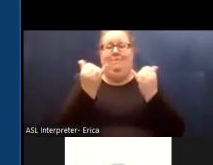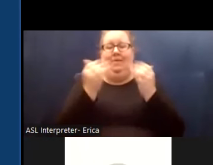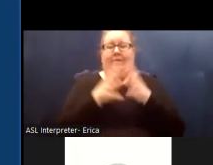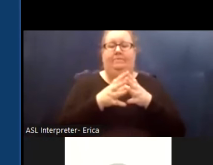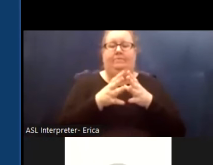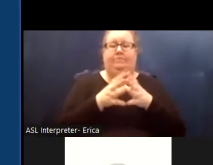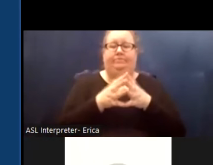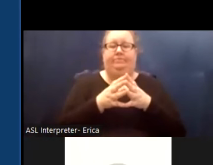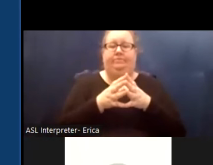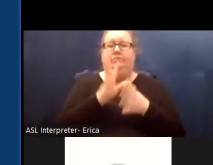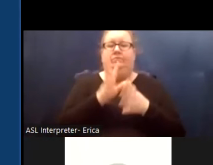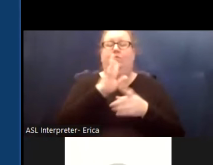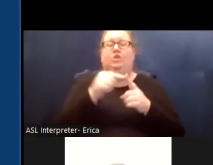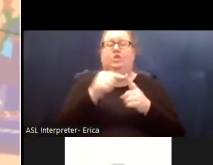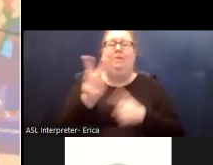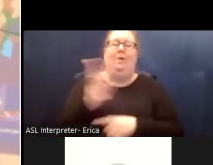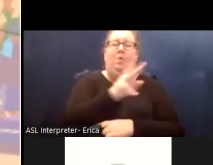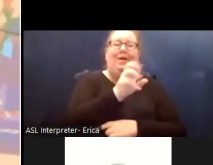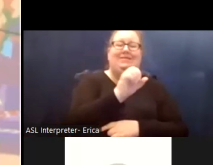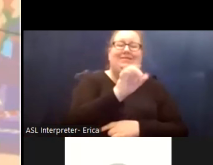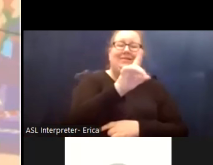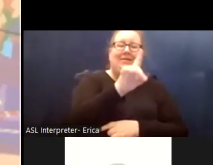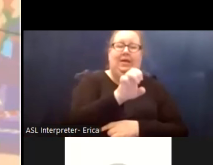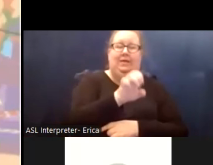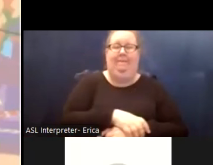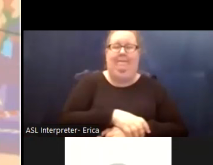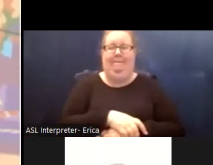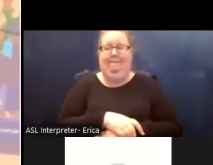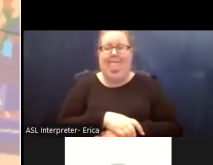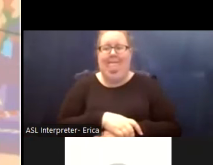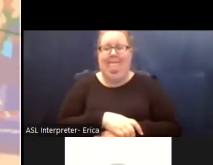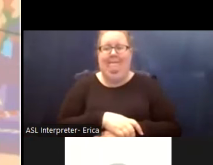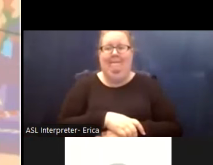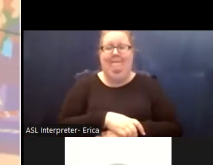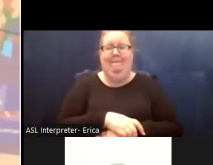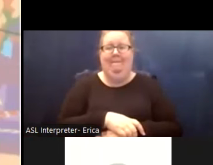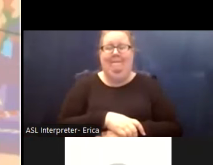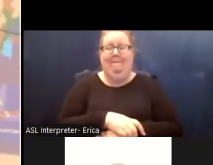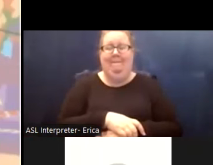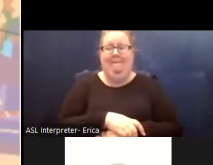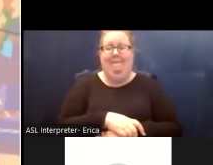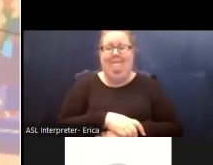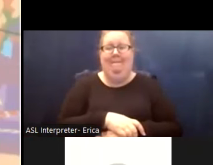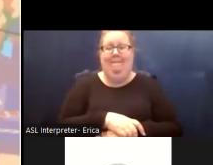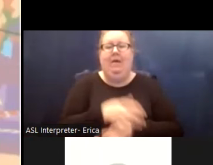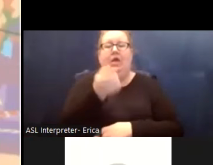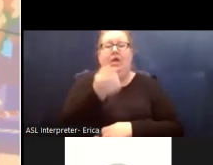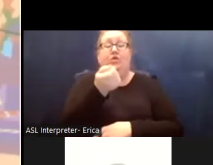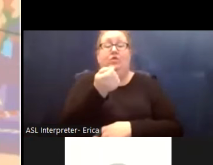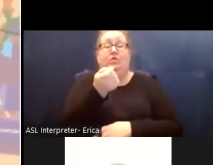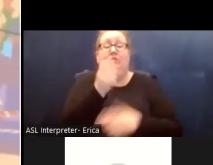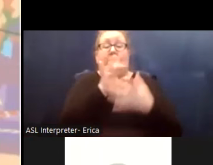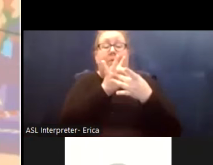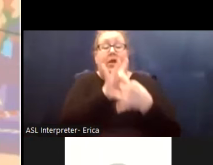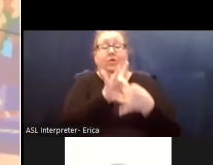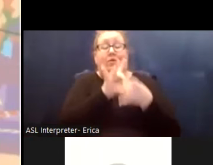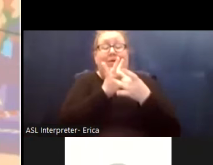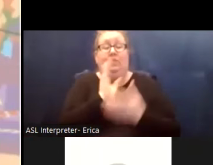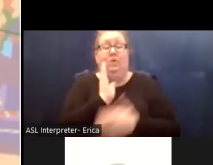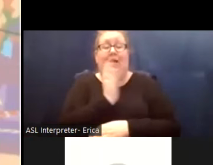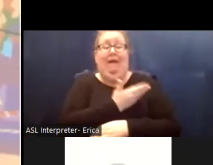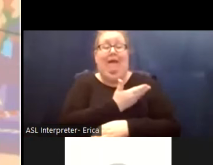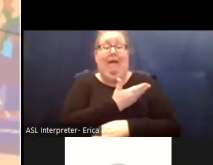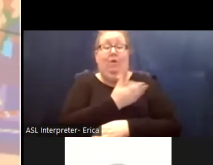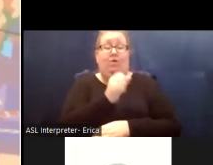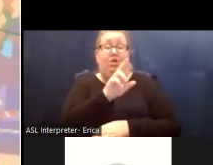the west side. So a little bit about our